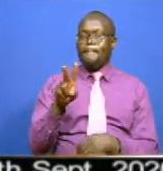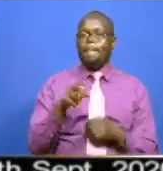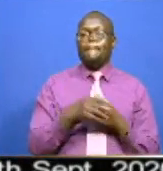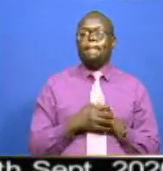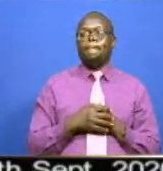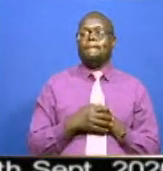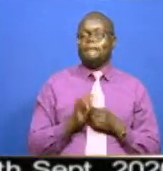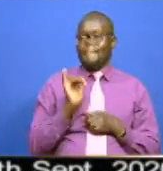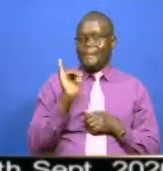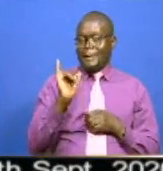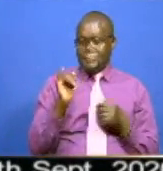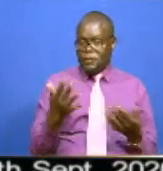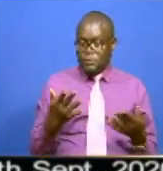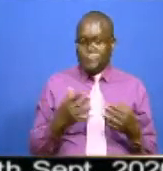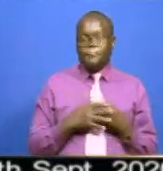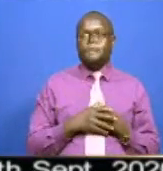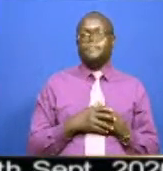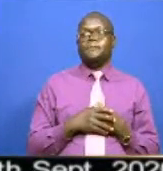that is